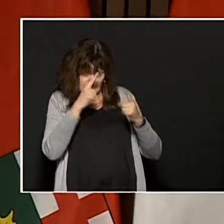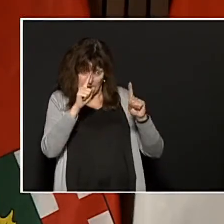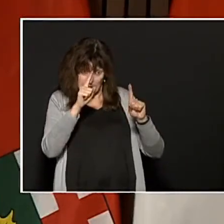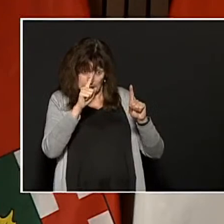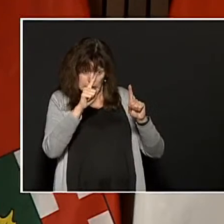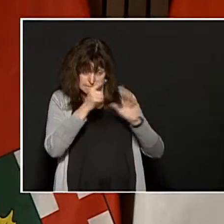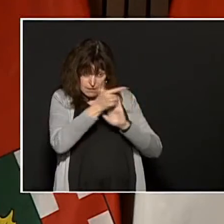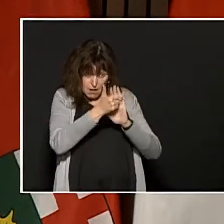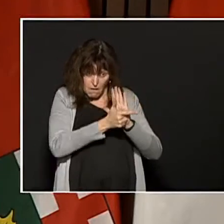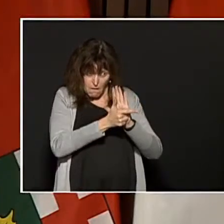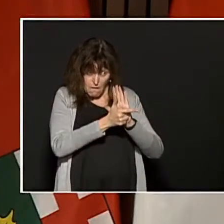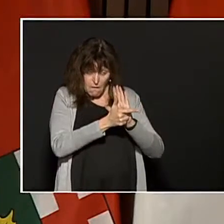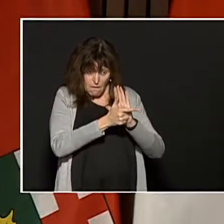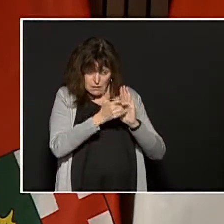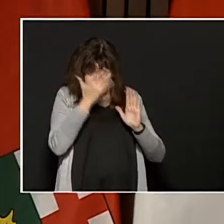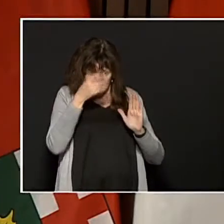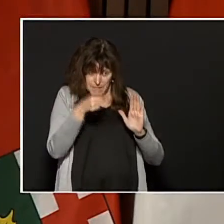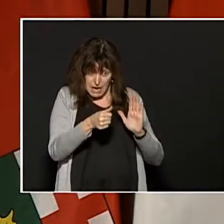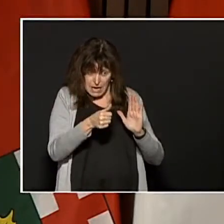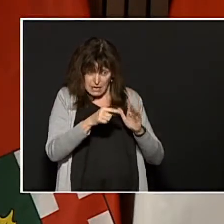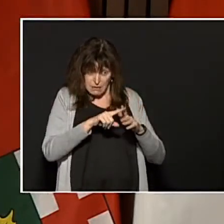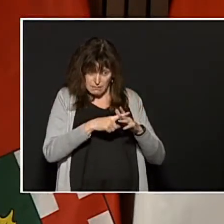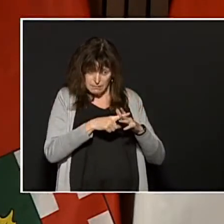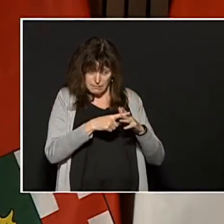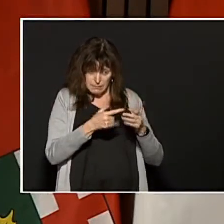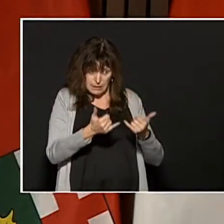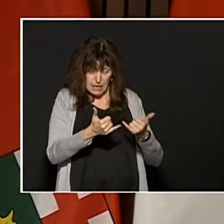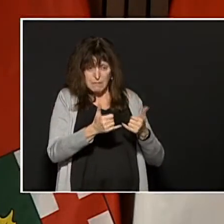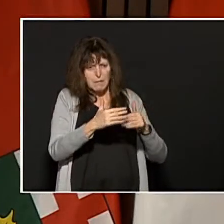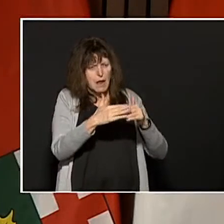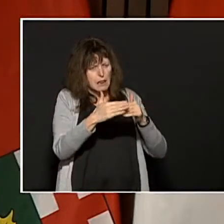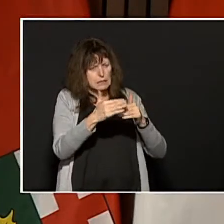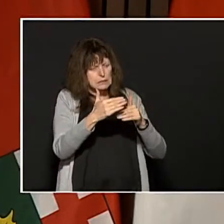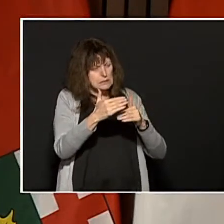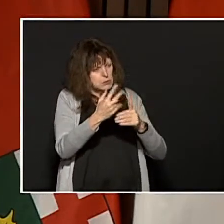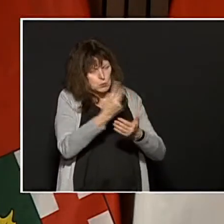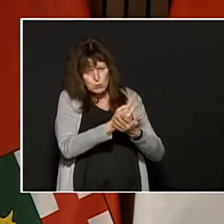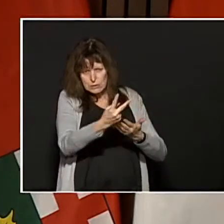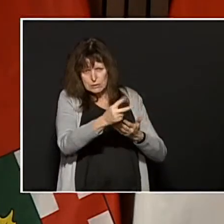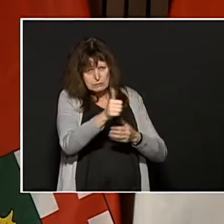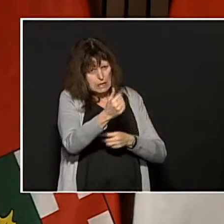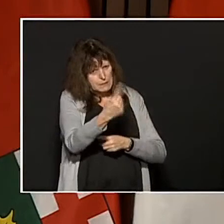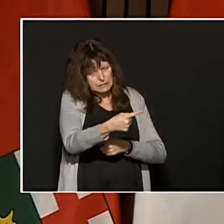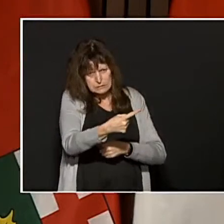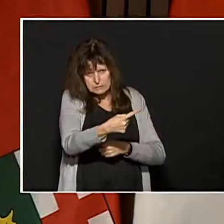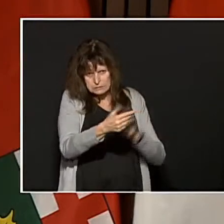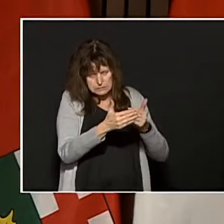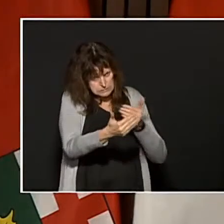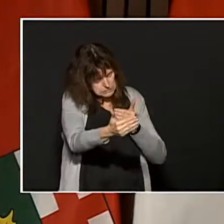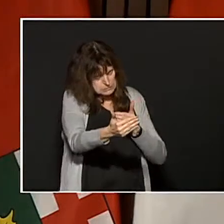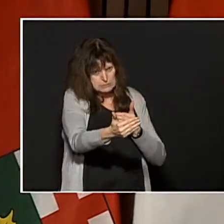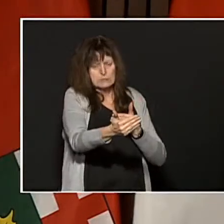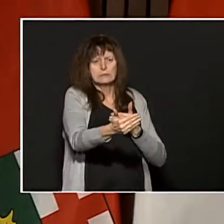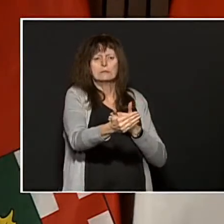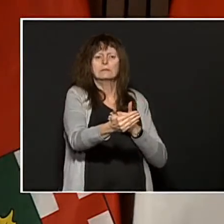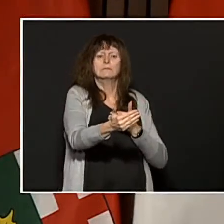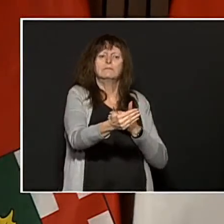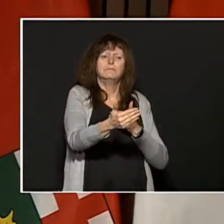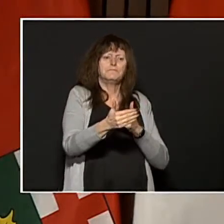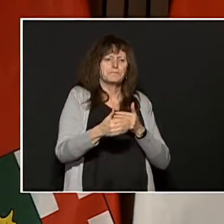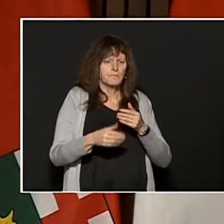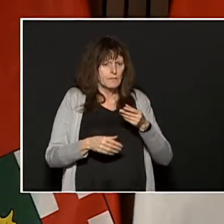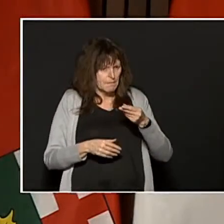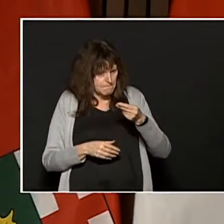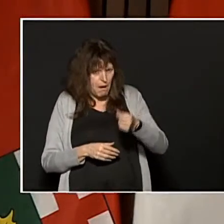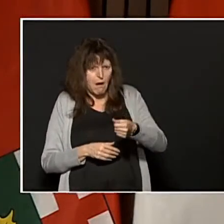for essentially 2 work weeks, so 10 days, and being at a level that allows people to not have to make difficult